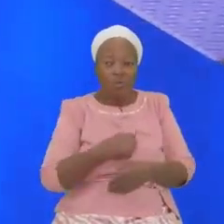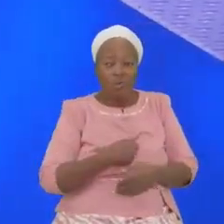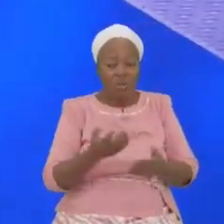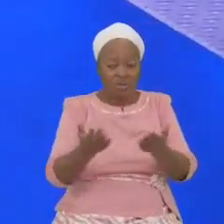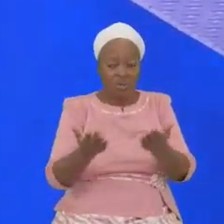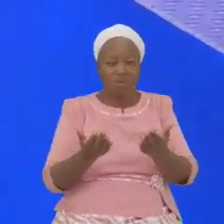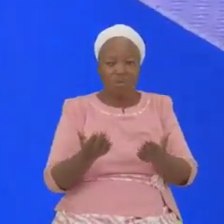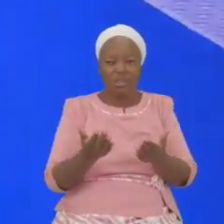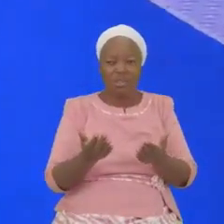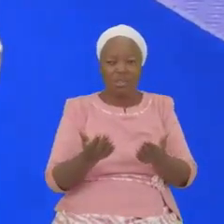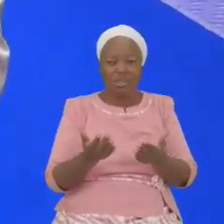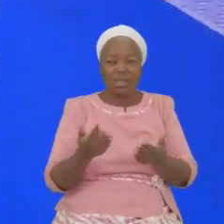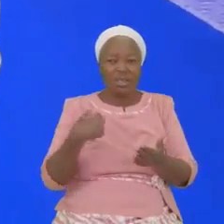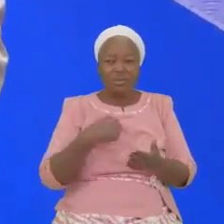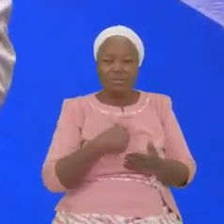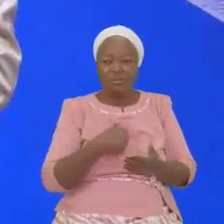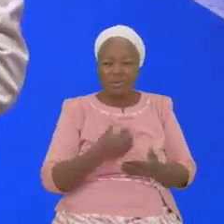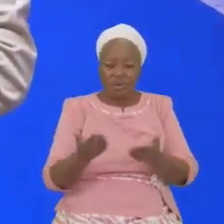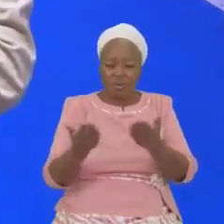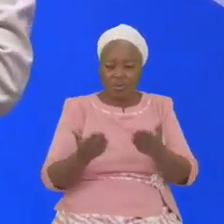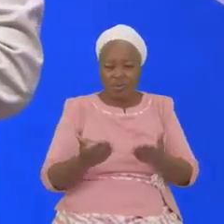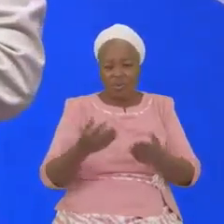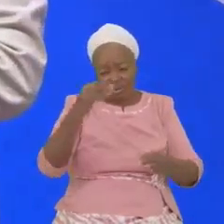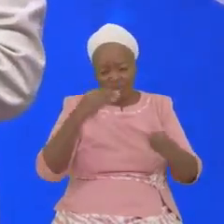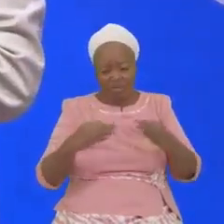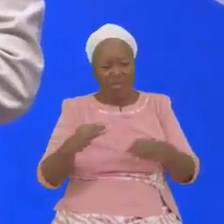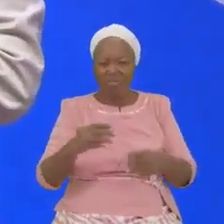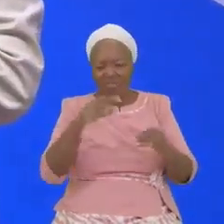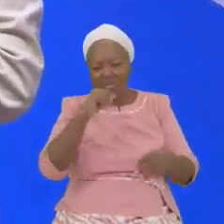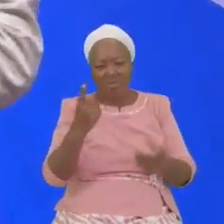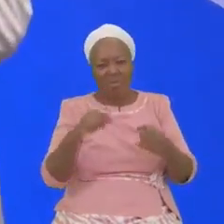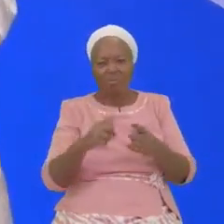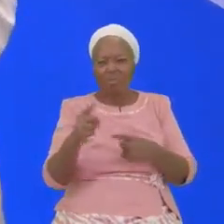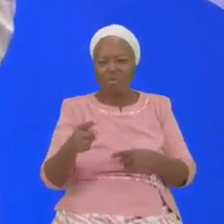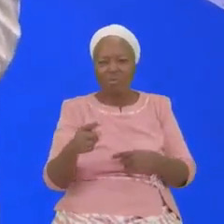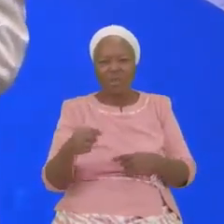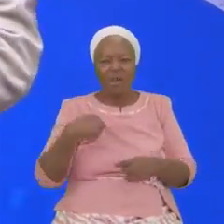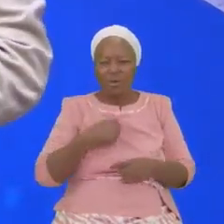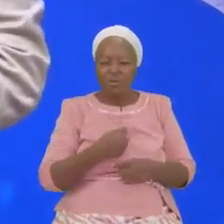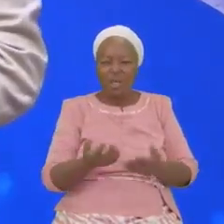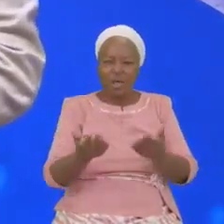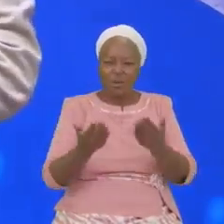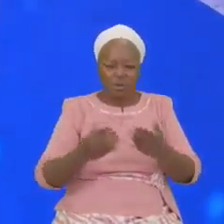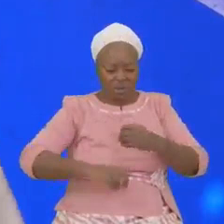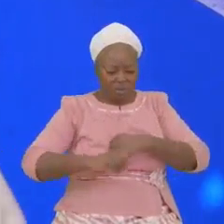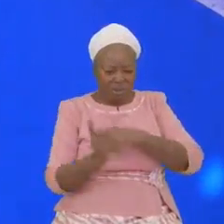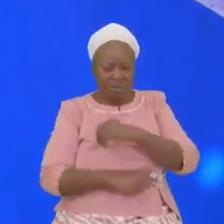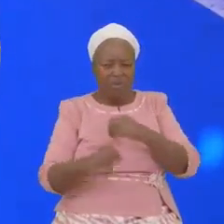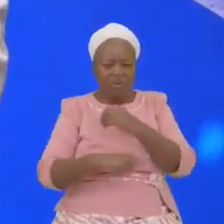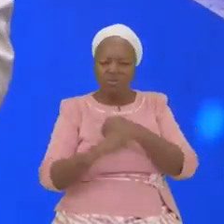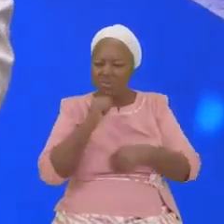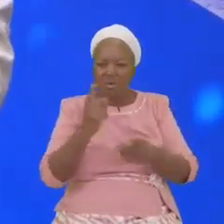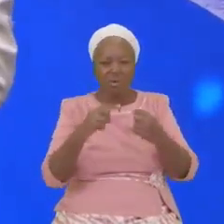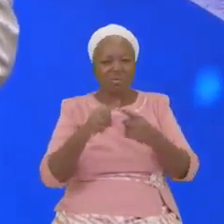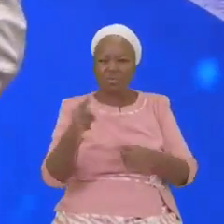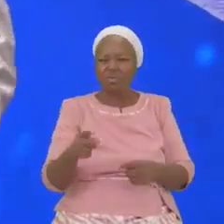deserve. We deserve judgment. Judgment will not come to you. We deserve punishment. Punishment